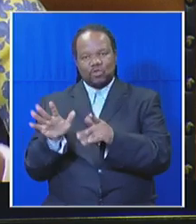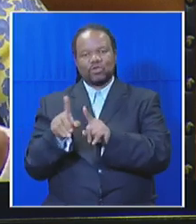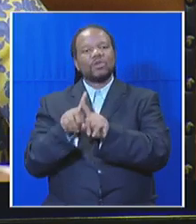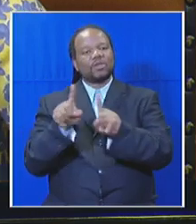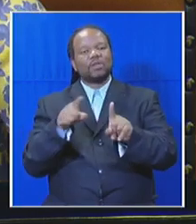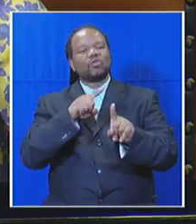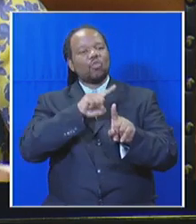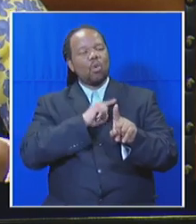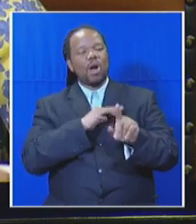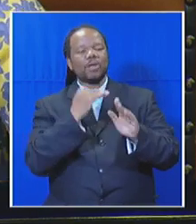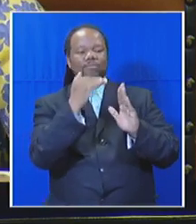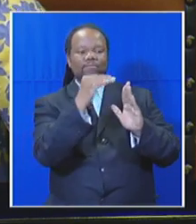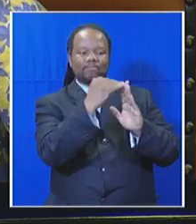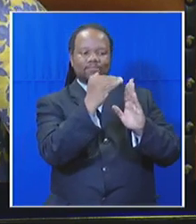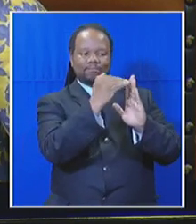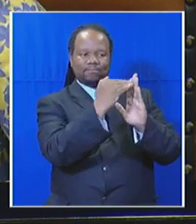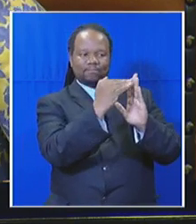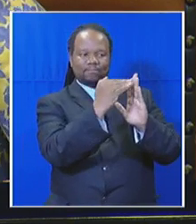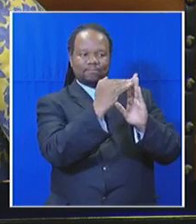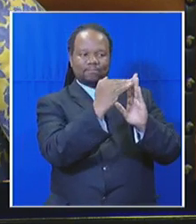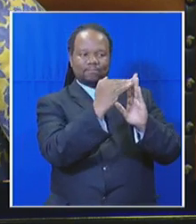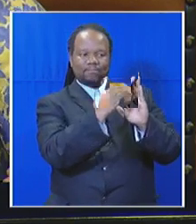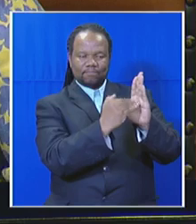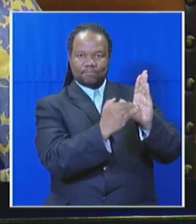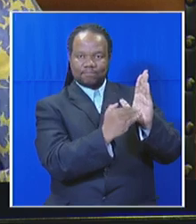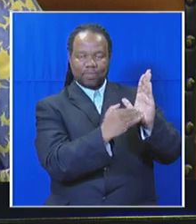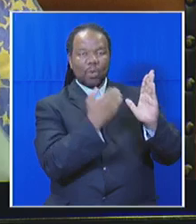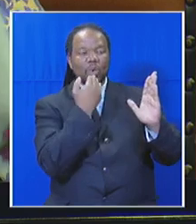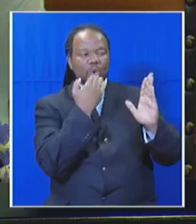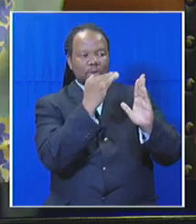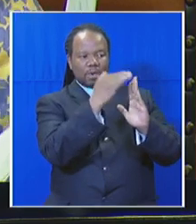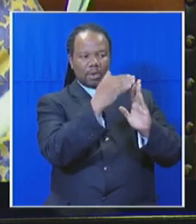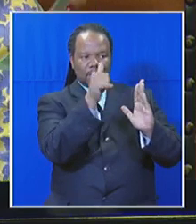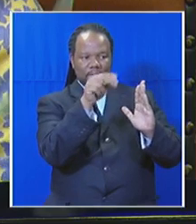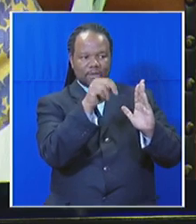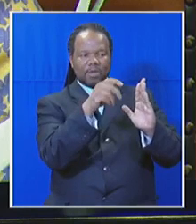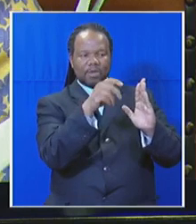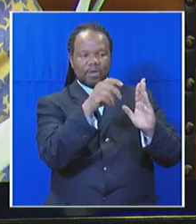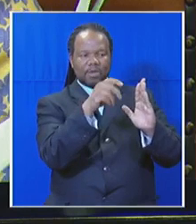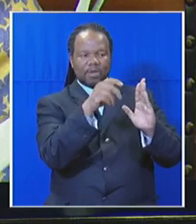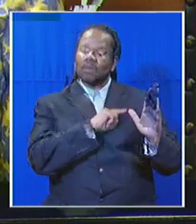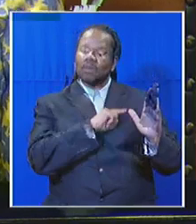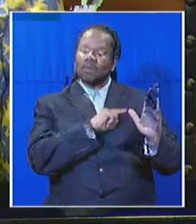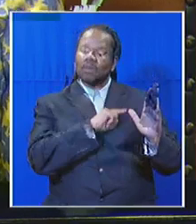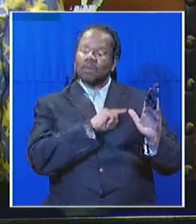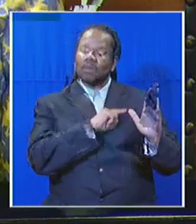order, the sequence as reflected in this question.